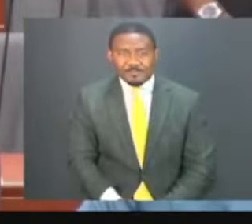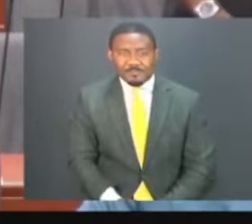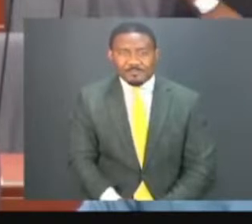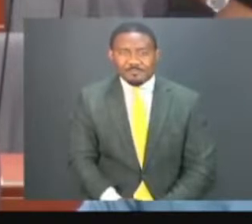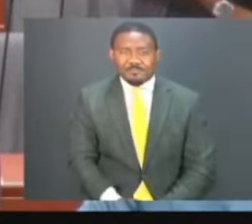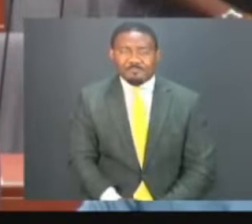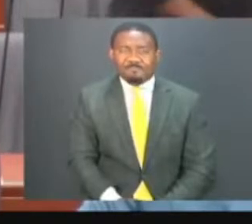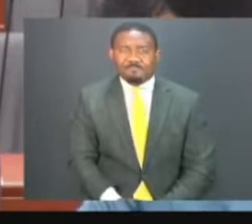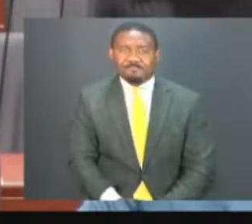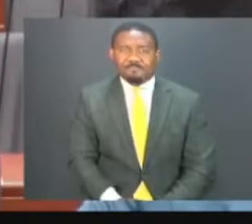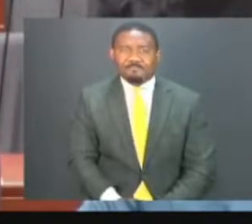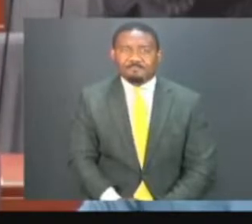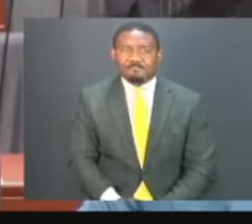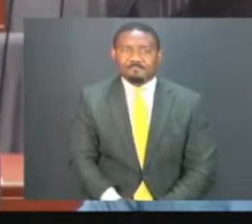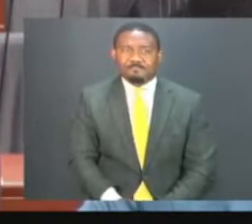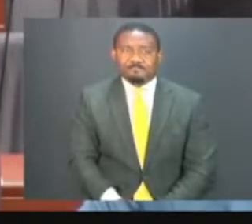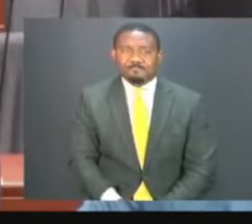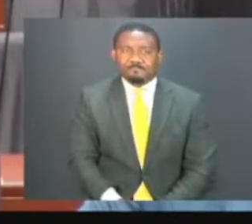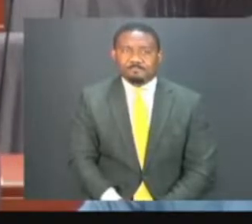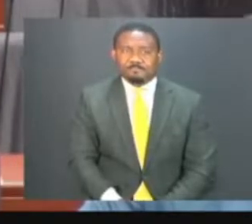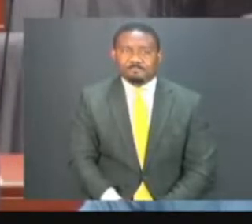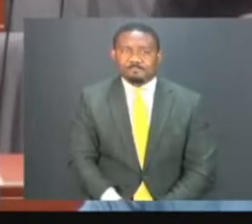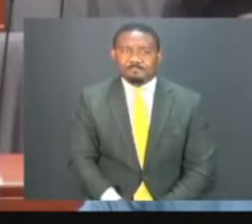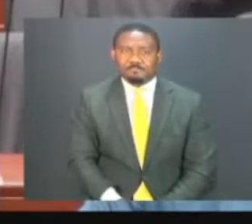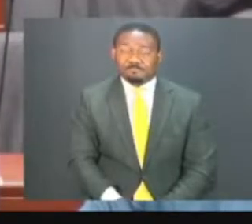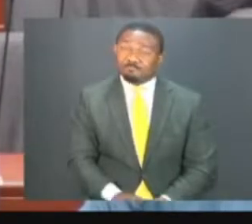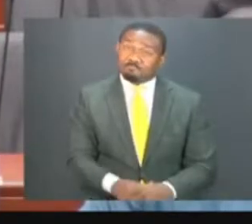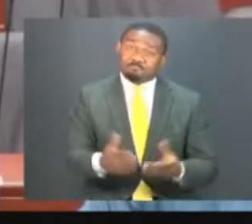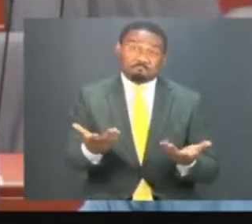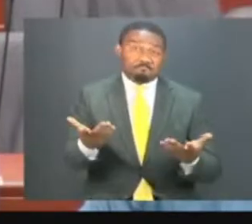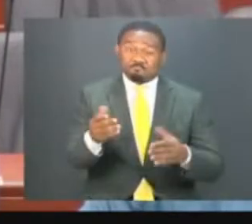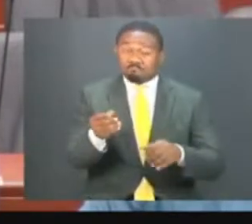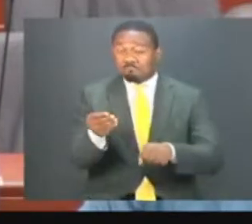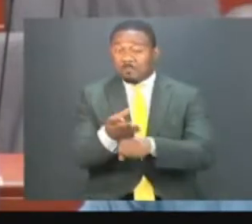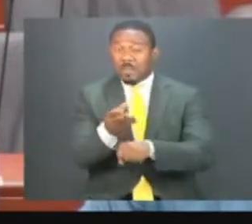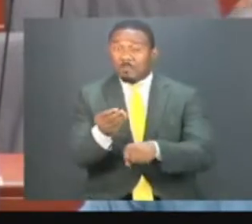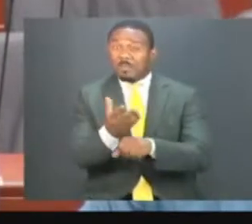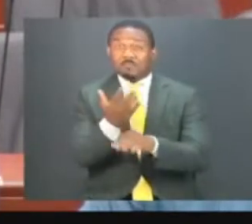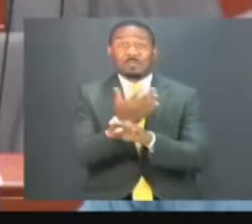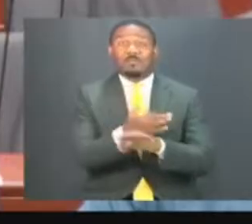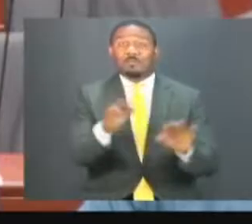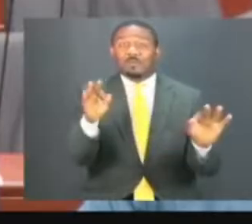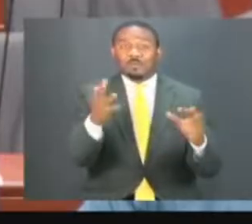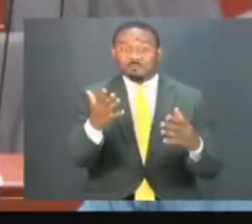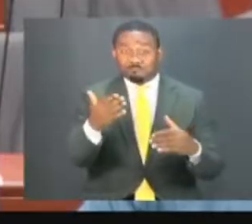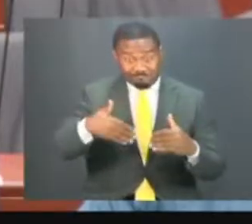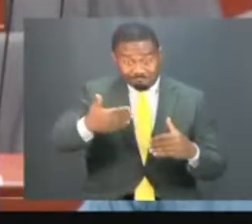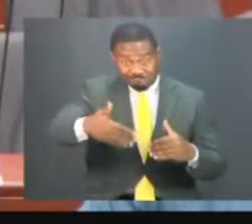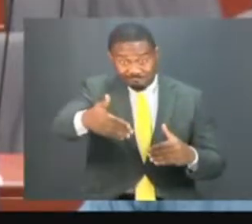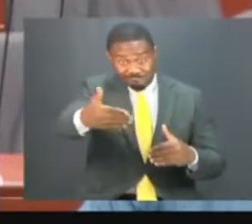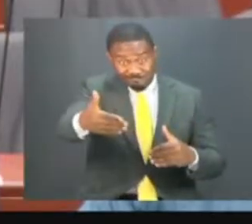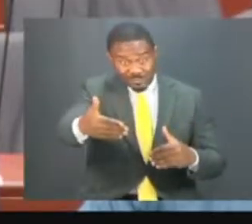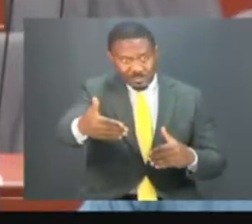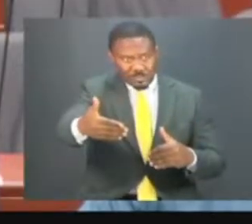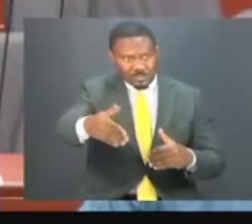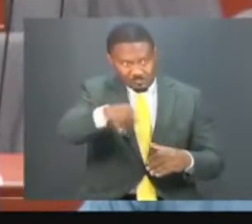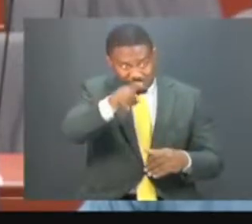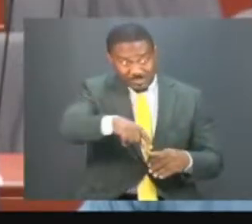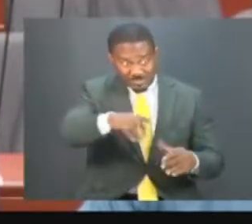Speaker, so this is a free counsel to them. In the days ahead of us, make sure you marshal your